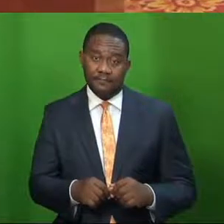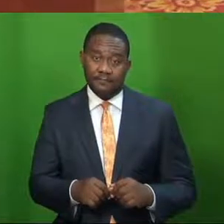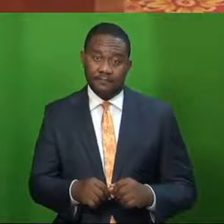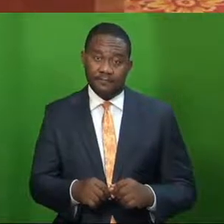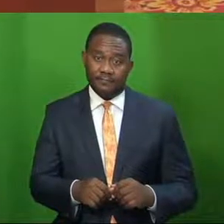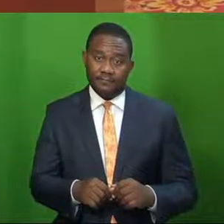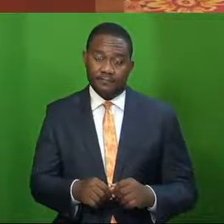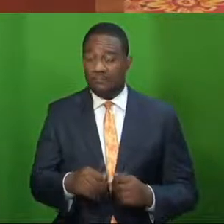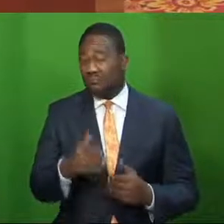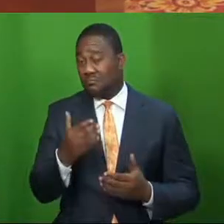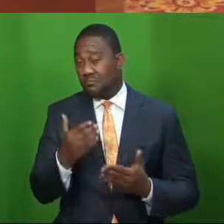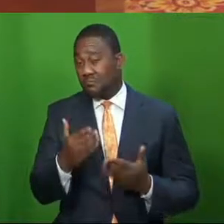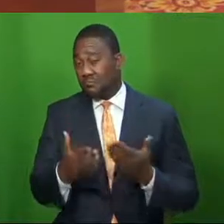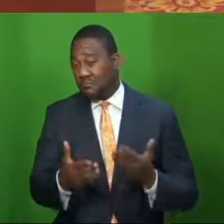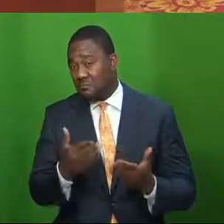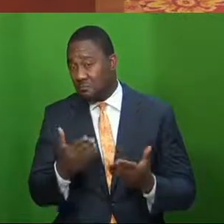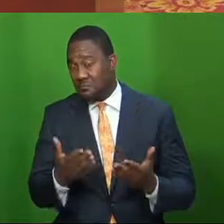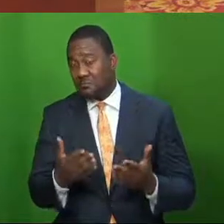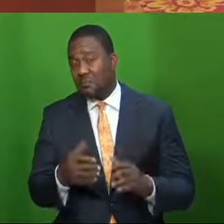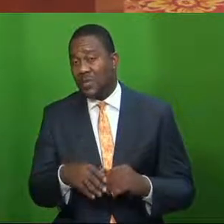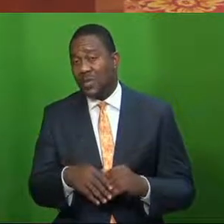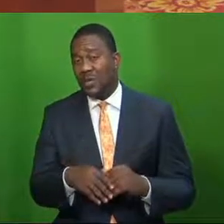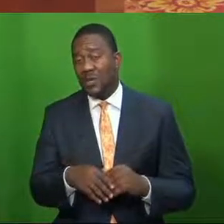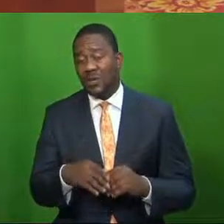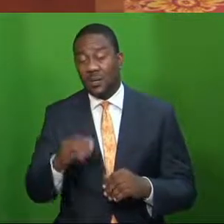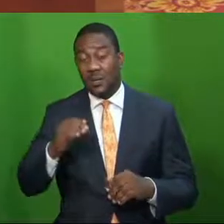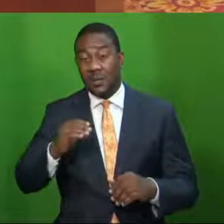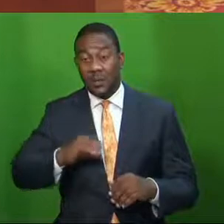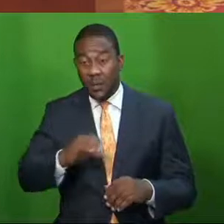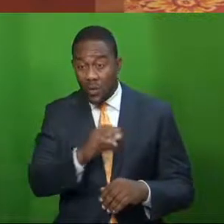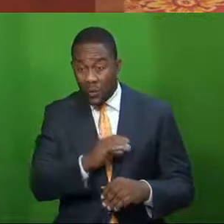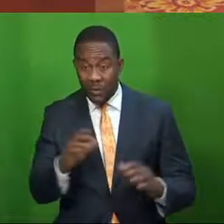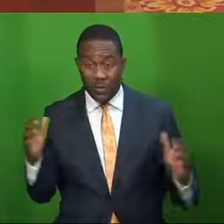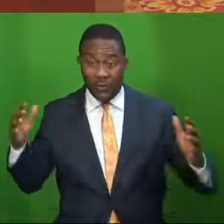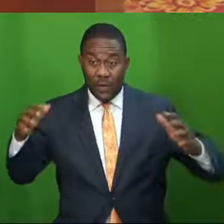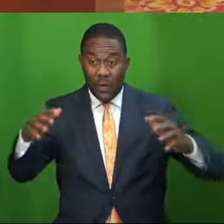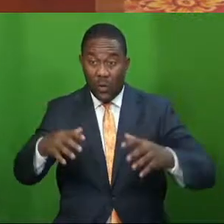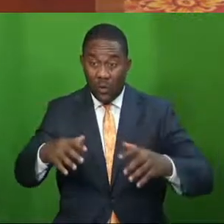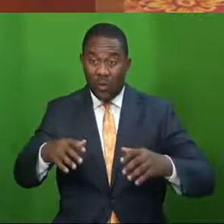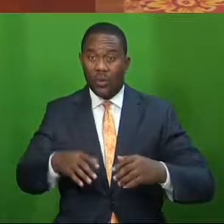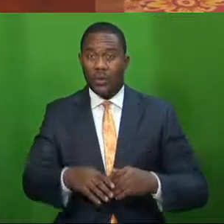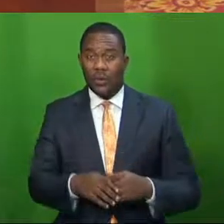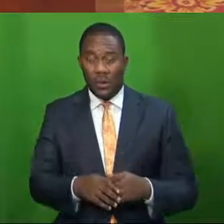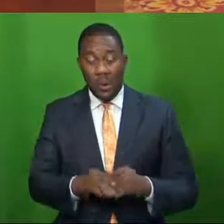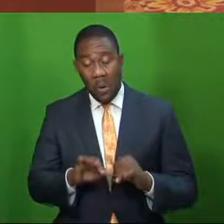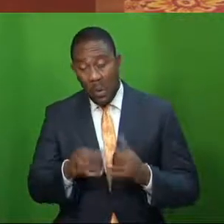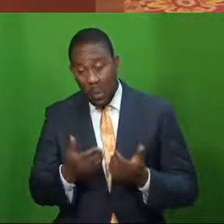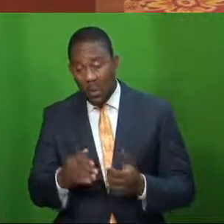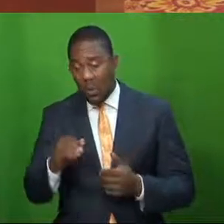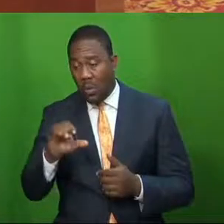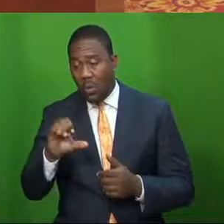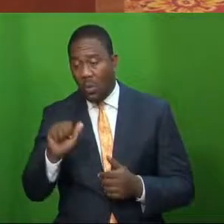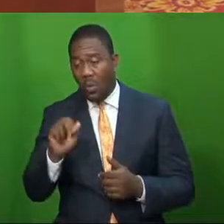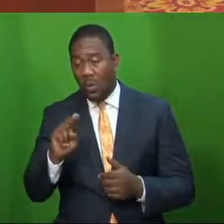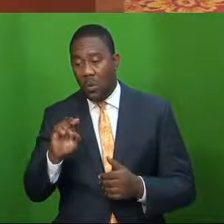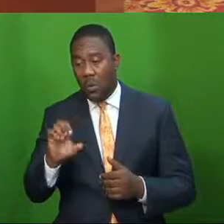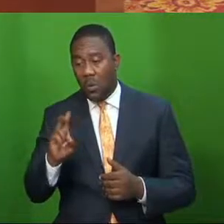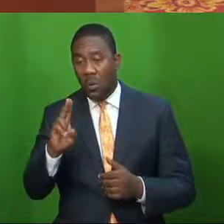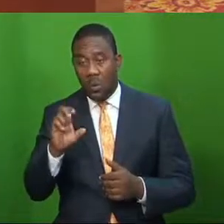maybe at the joint committee, a joint caucus committee, right, meeting, which is scheduled to take